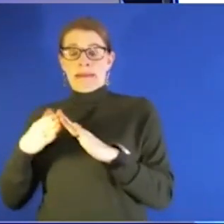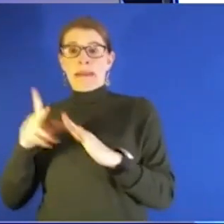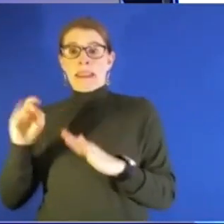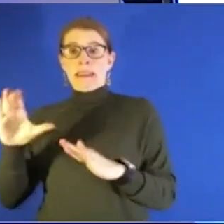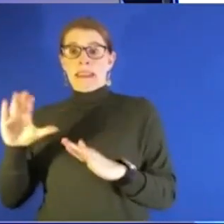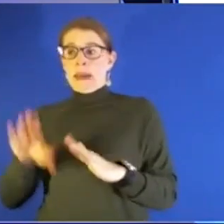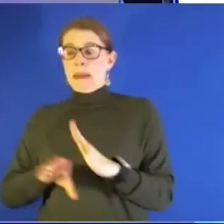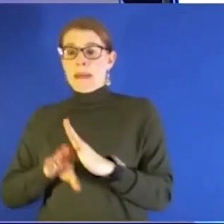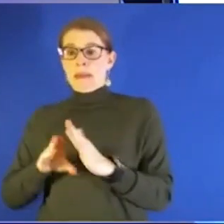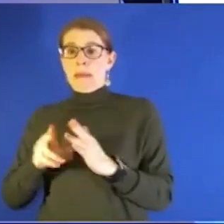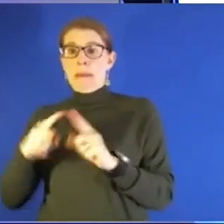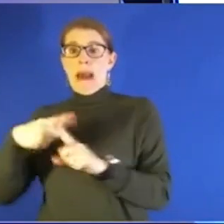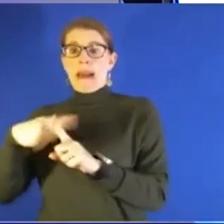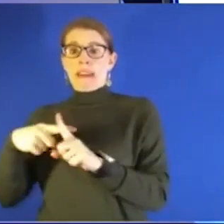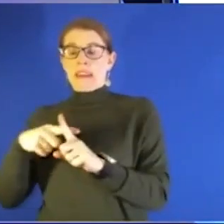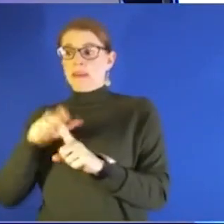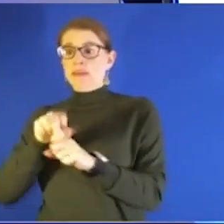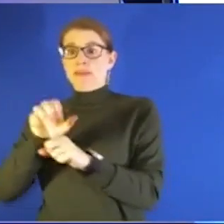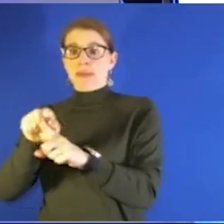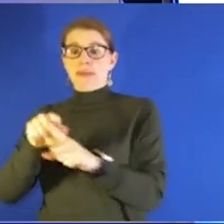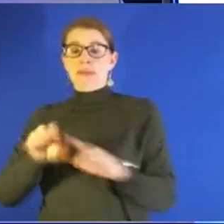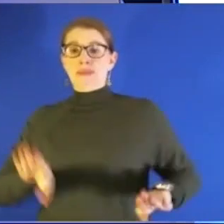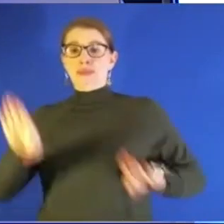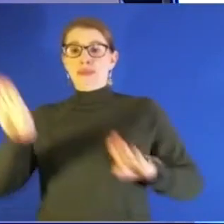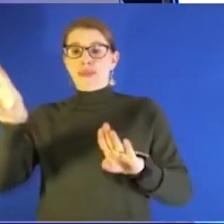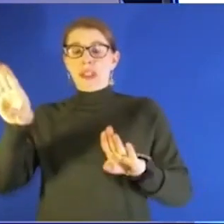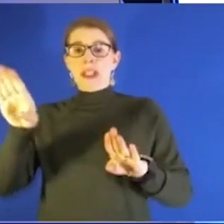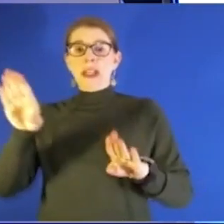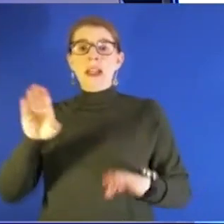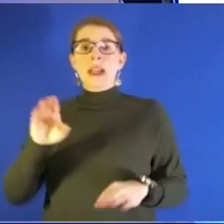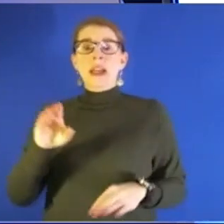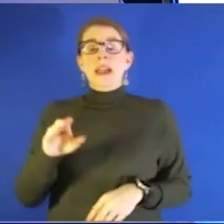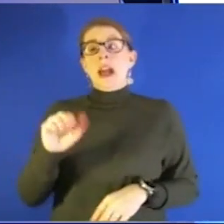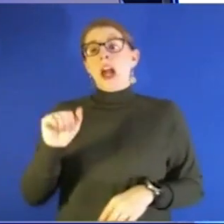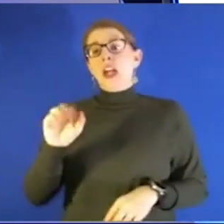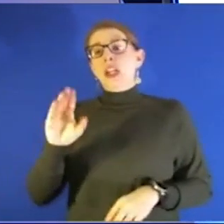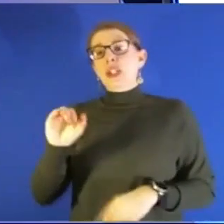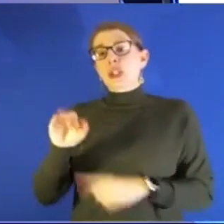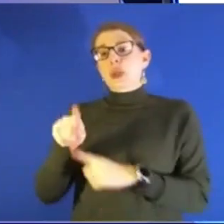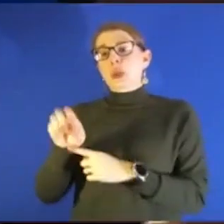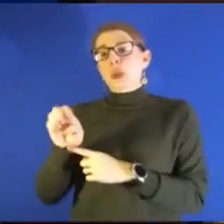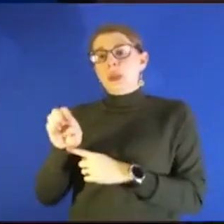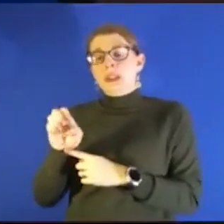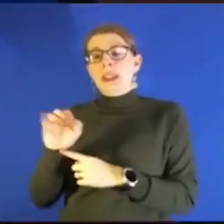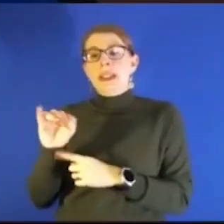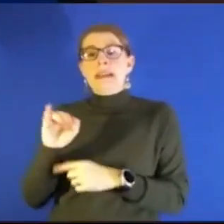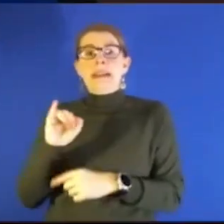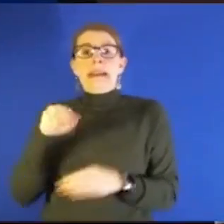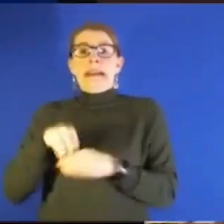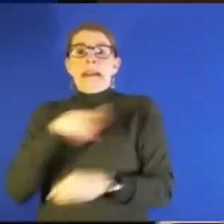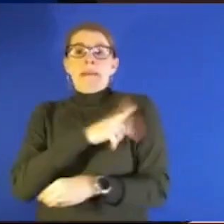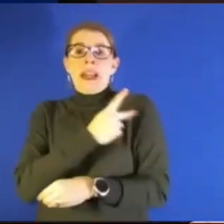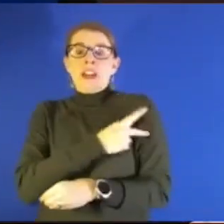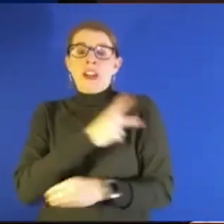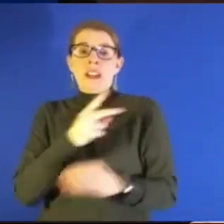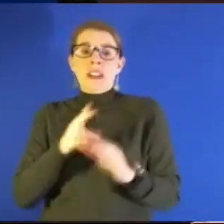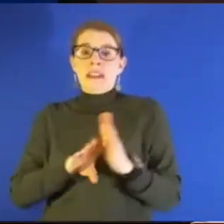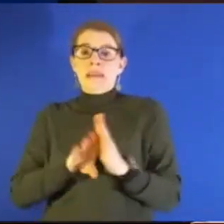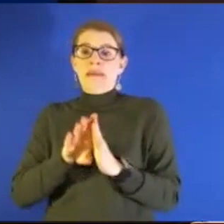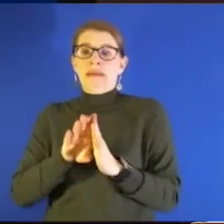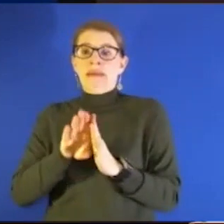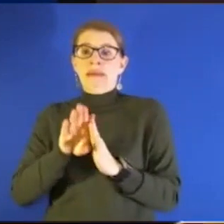our highest number of acute inpatients ever. We're 2.5 years or 2 years into this darn crisis, and it's still rising. And so